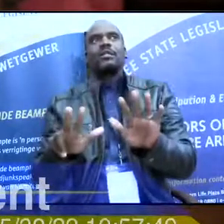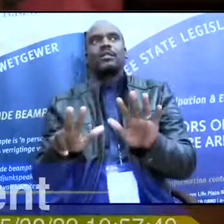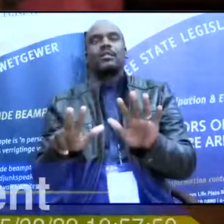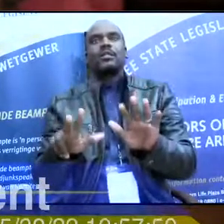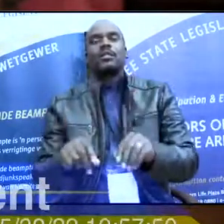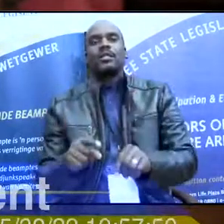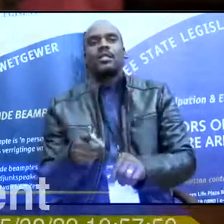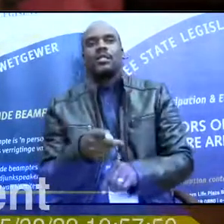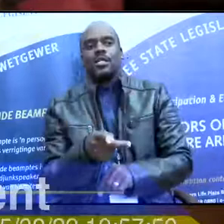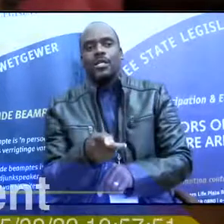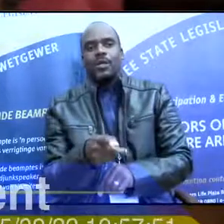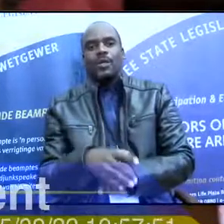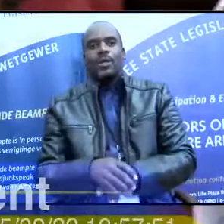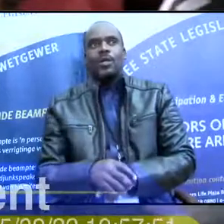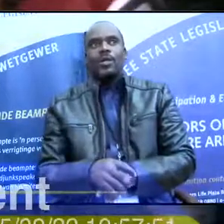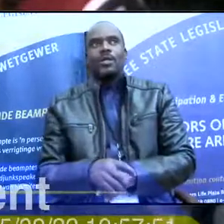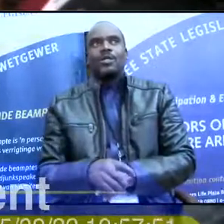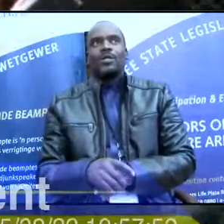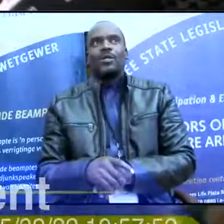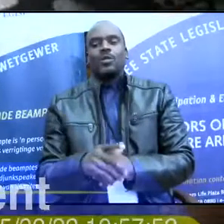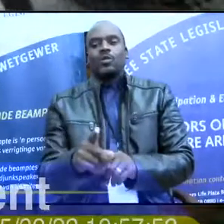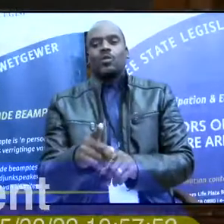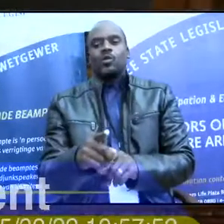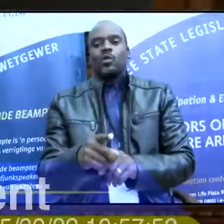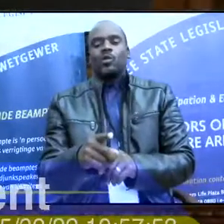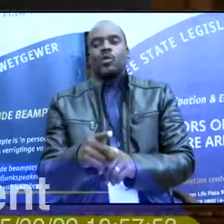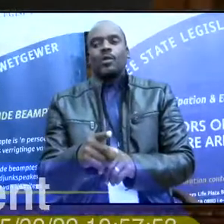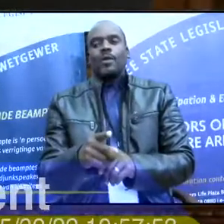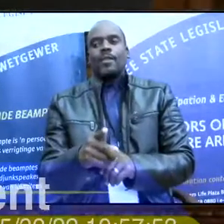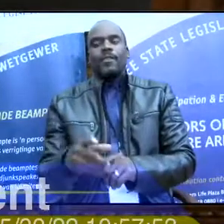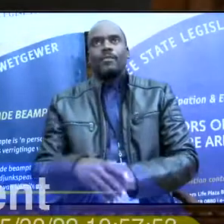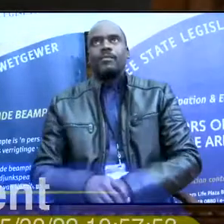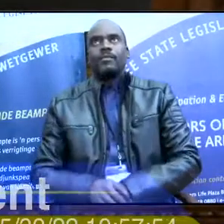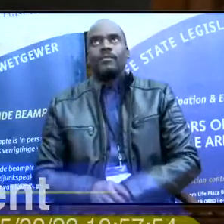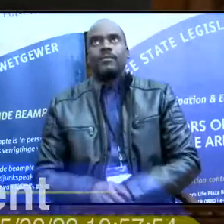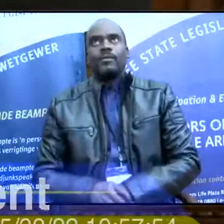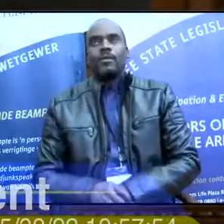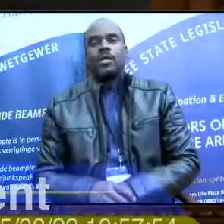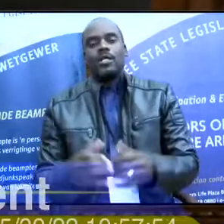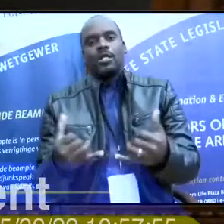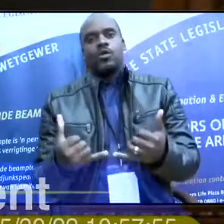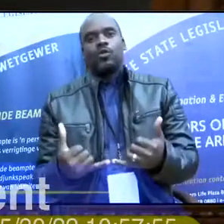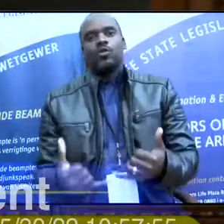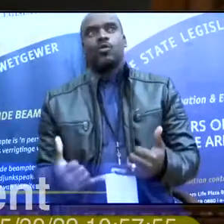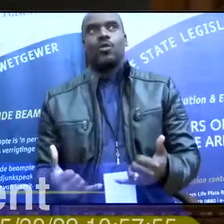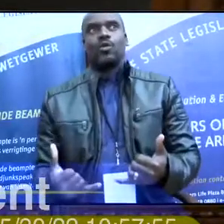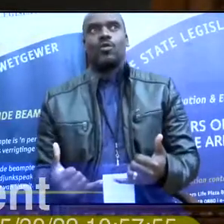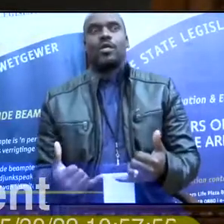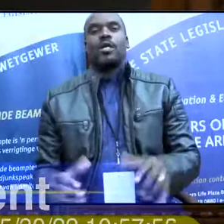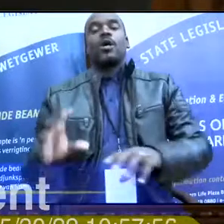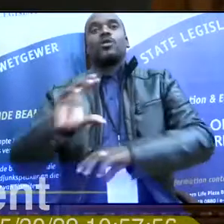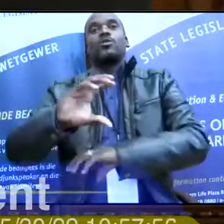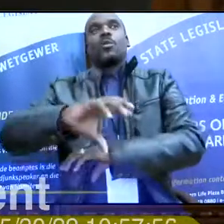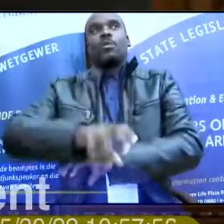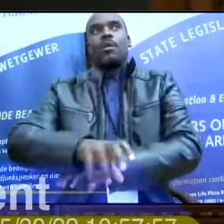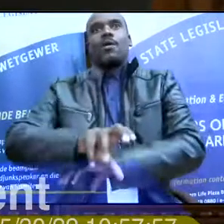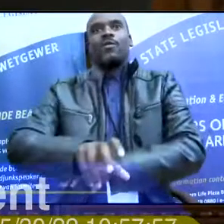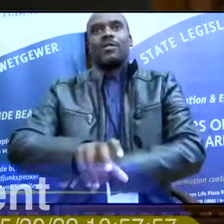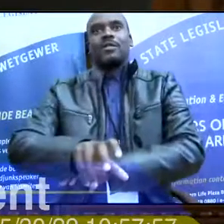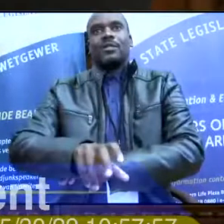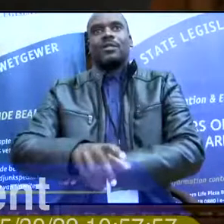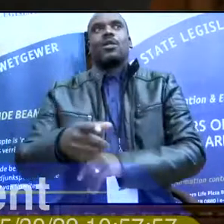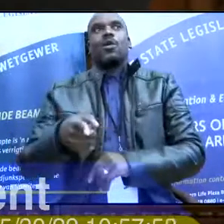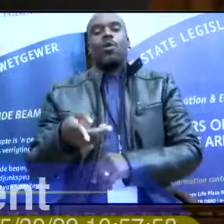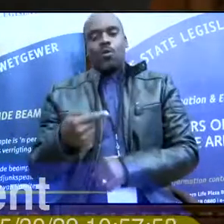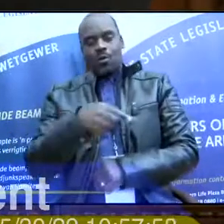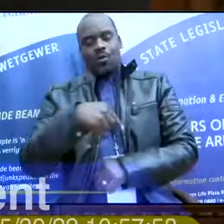order to desert to reverse the upward public debt trajectory so as a province we had to ensure that